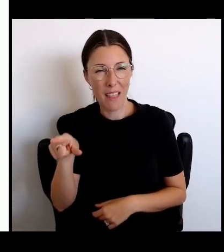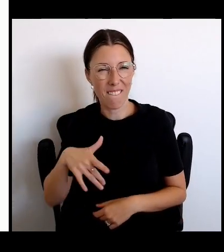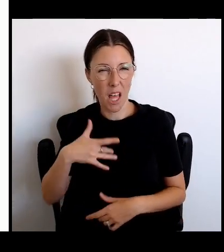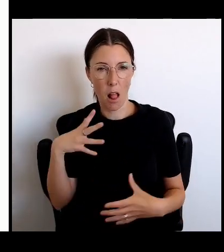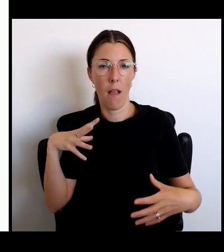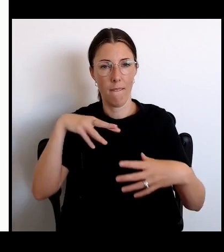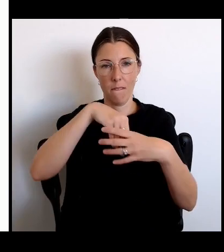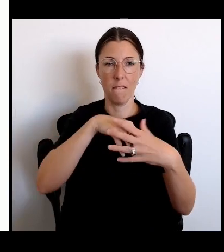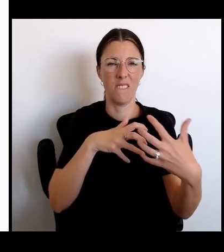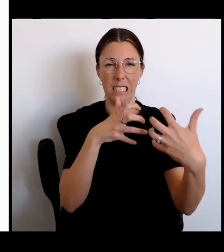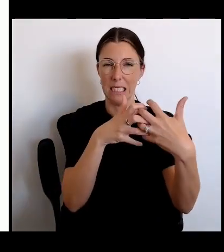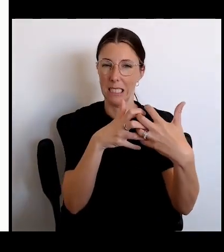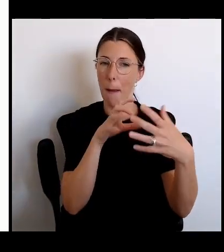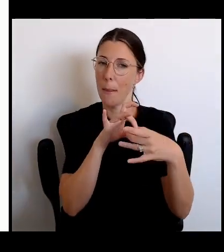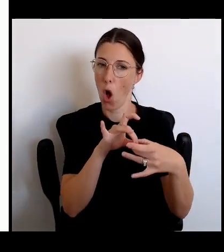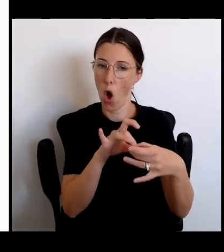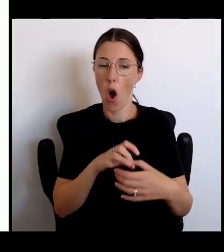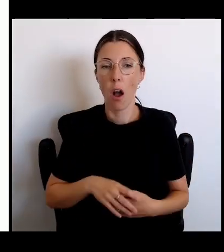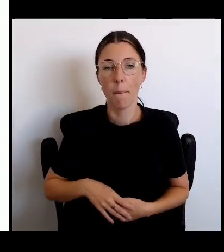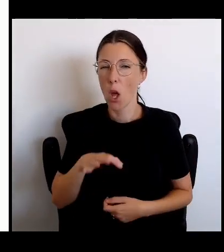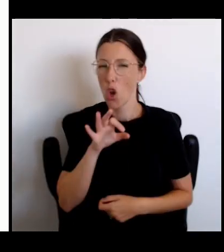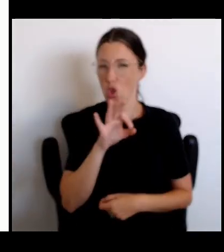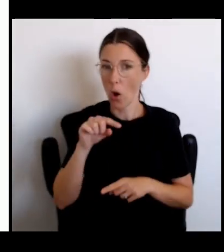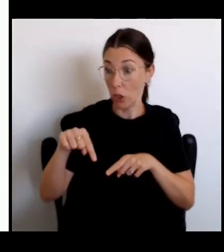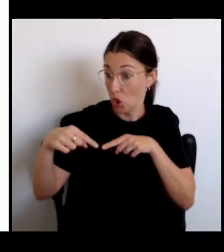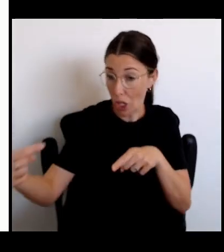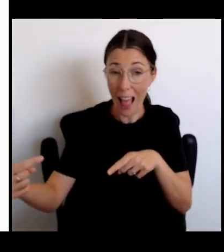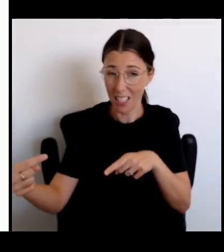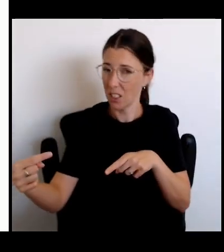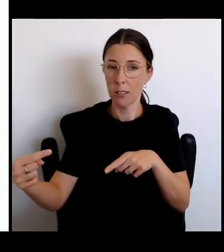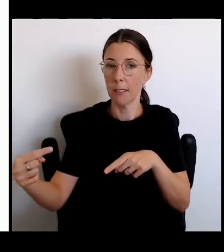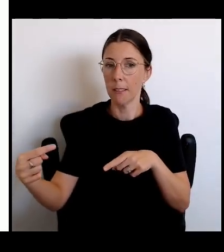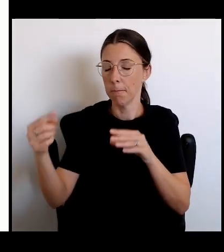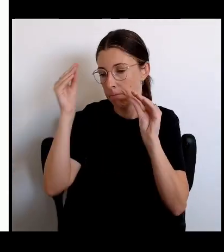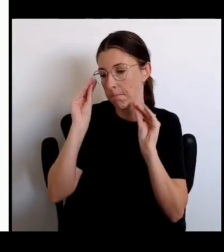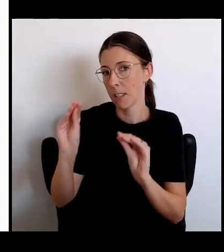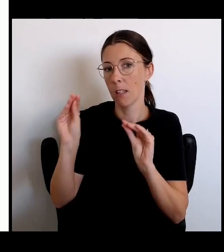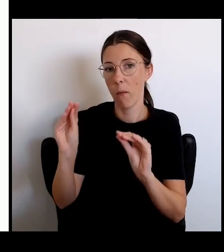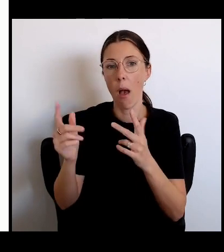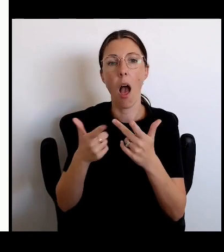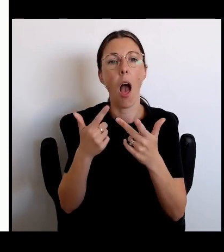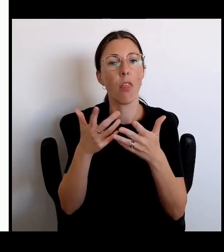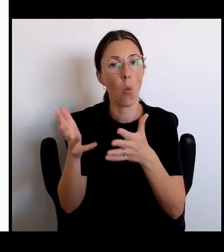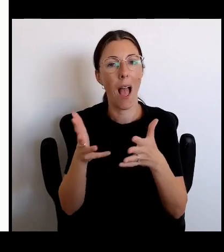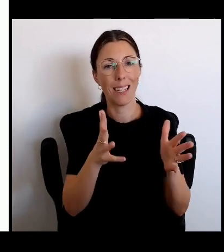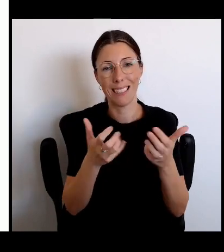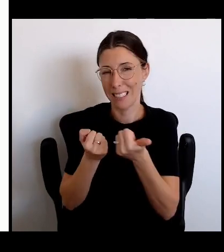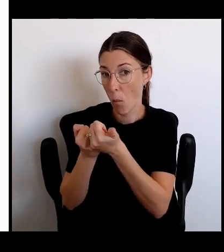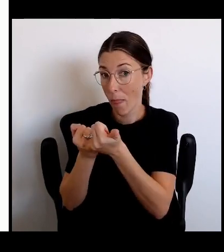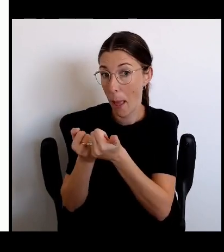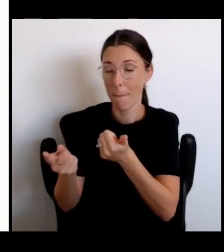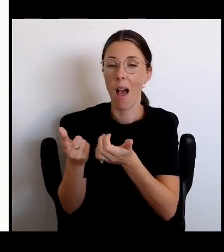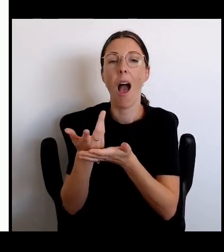to, rather than challenge that head on, actually arm them and inform them with the other ways and support them with the other ways that